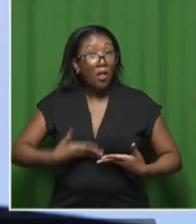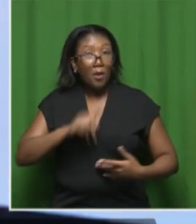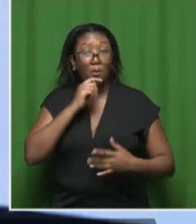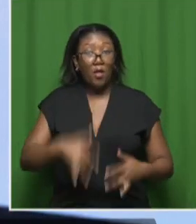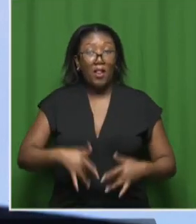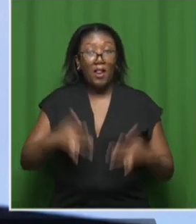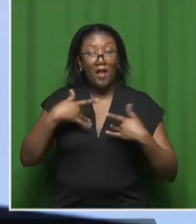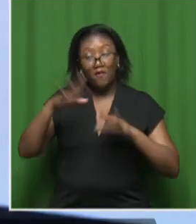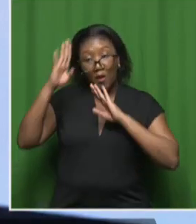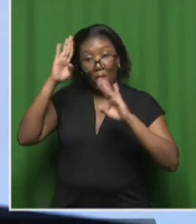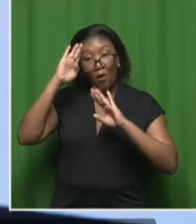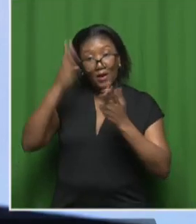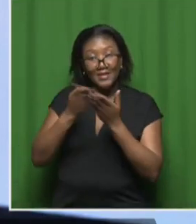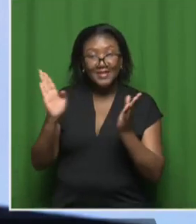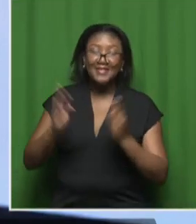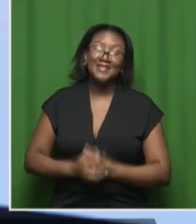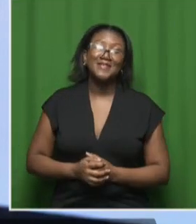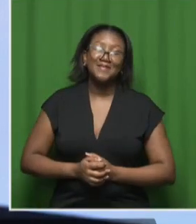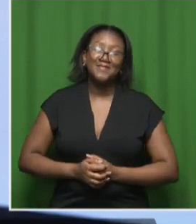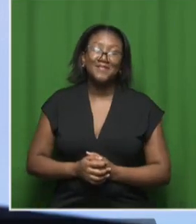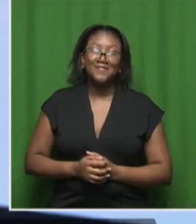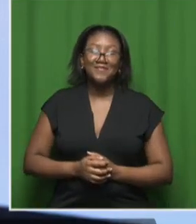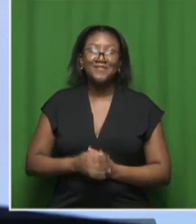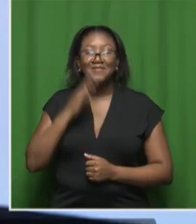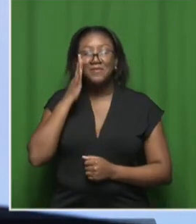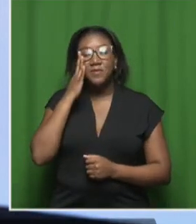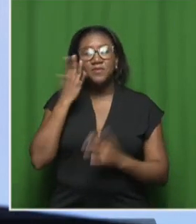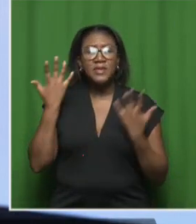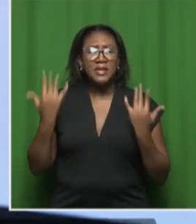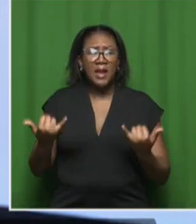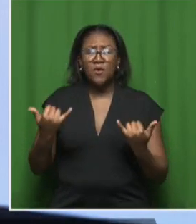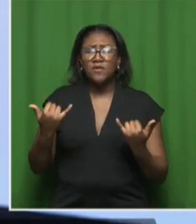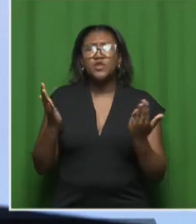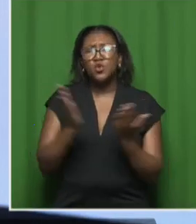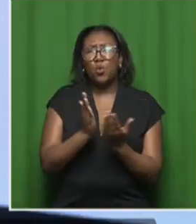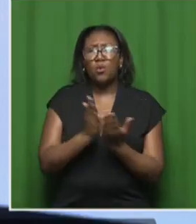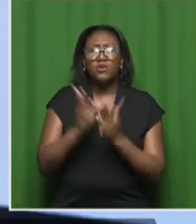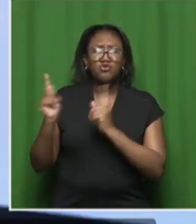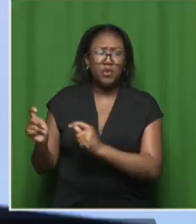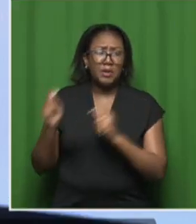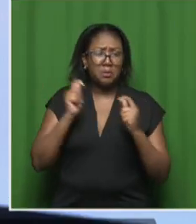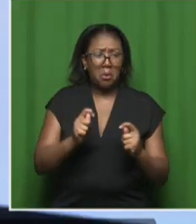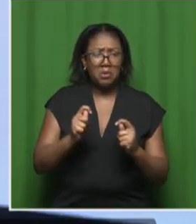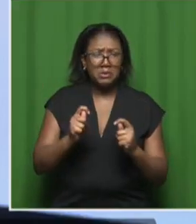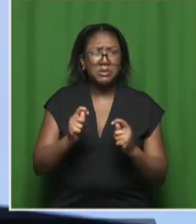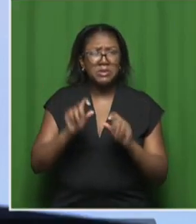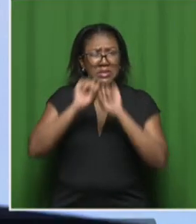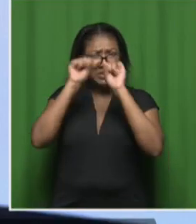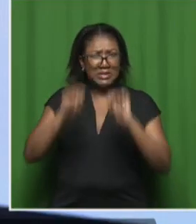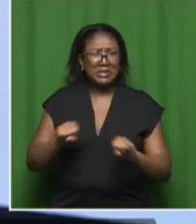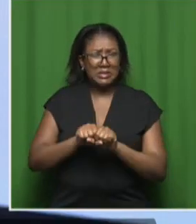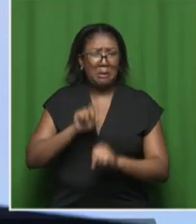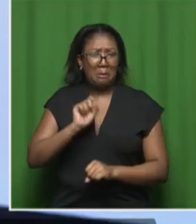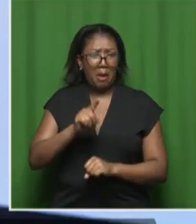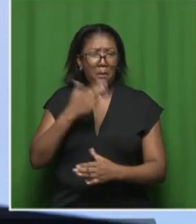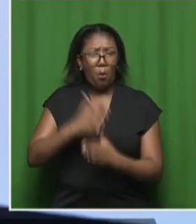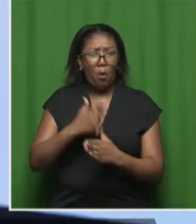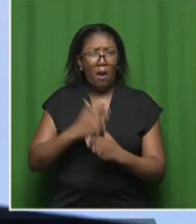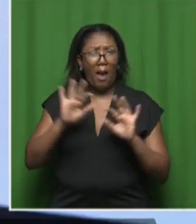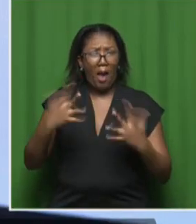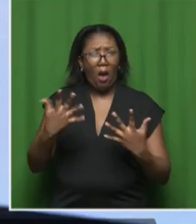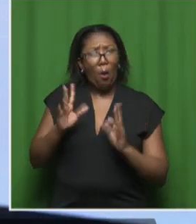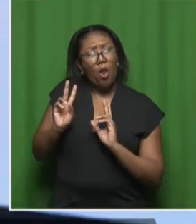and good morning to you too, sir. Now, how does the scholar transport system fit into the broader public transportation network in